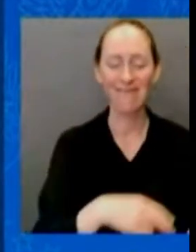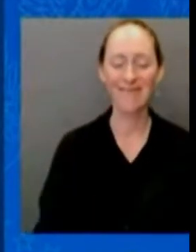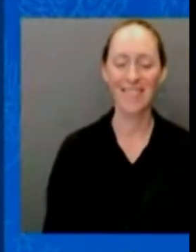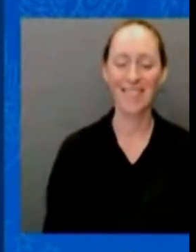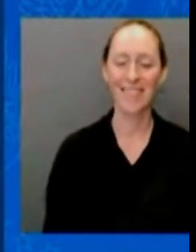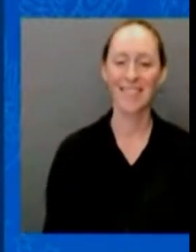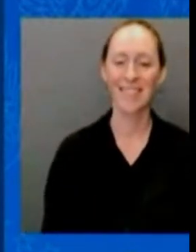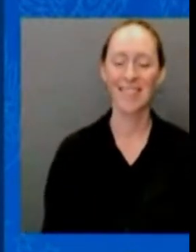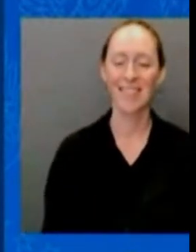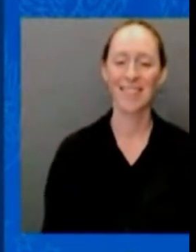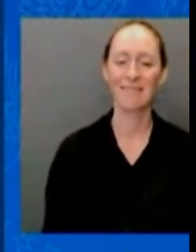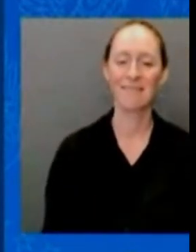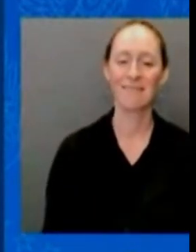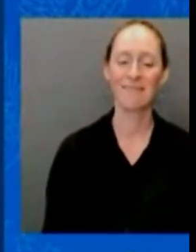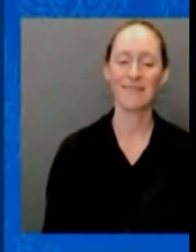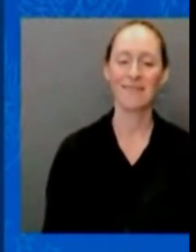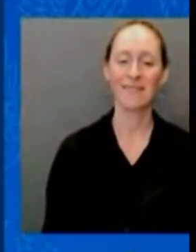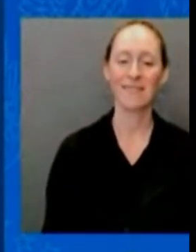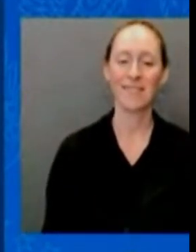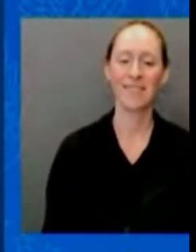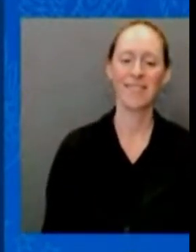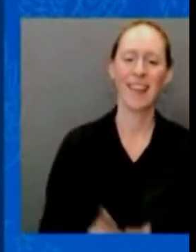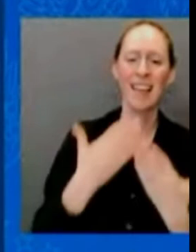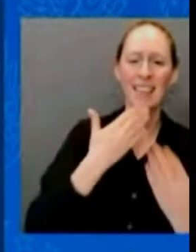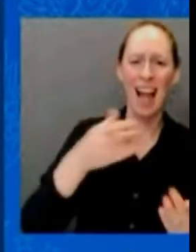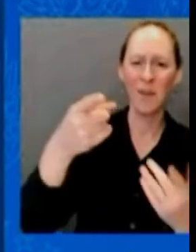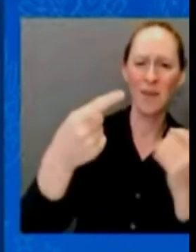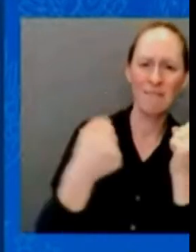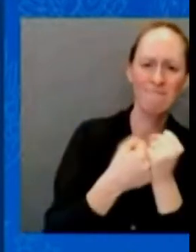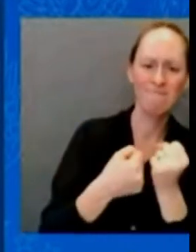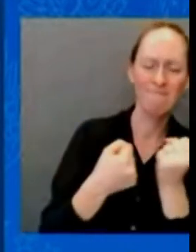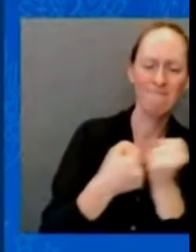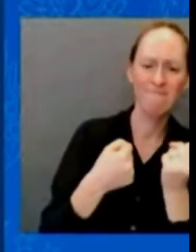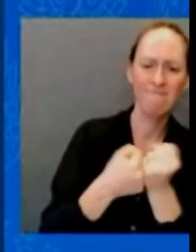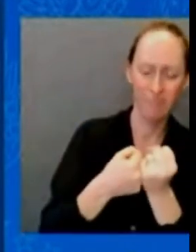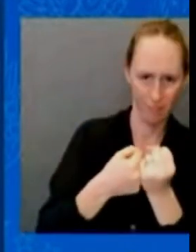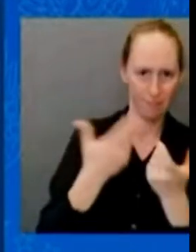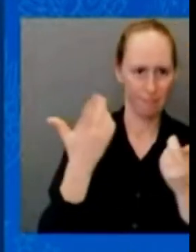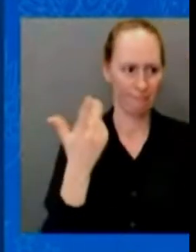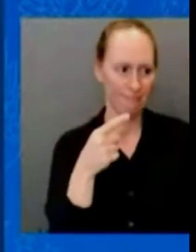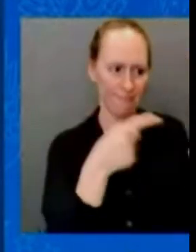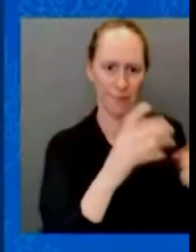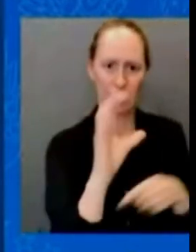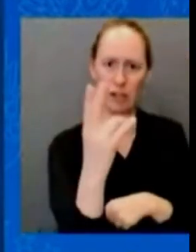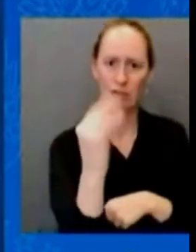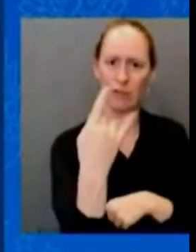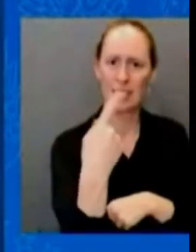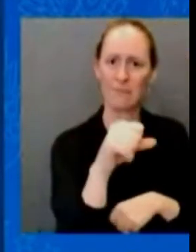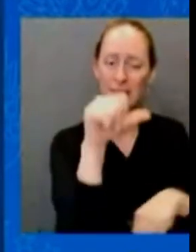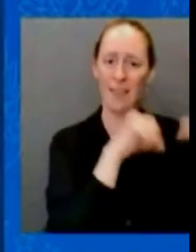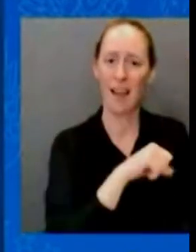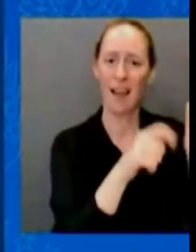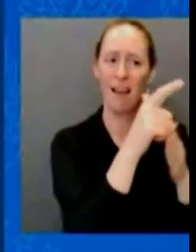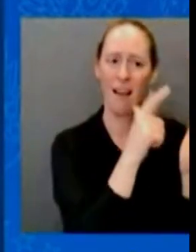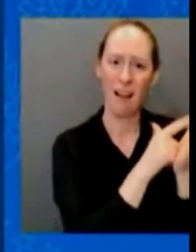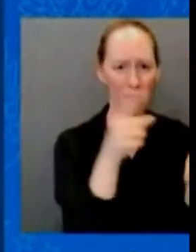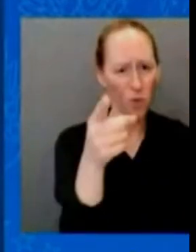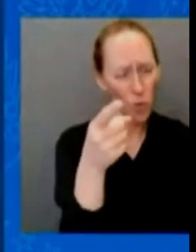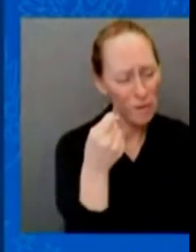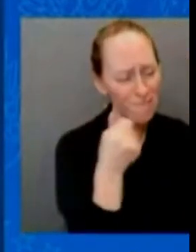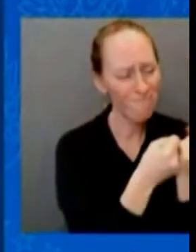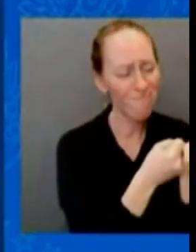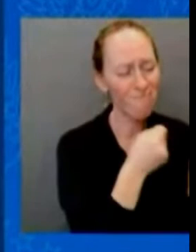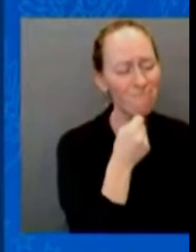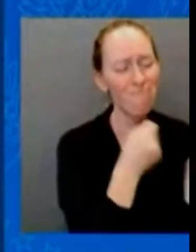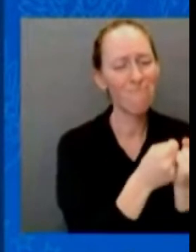Act, which this guy wrote right here. We'll talk about that in a minute. You know, and we also have one of the